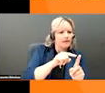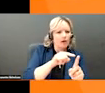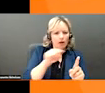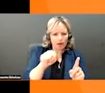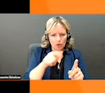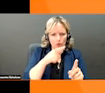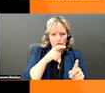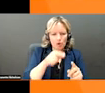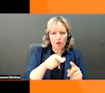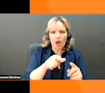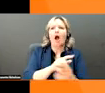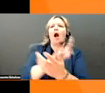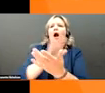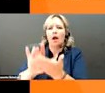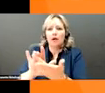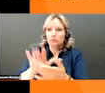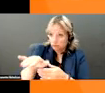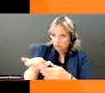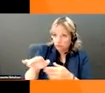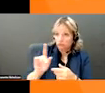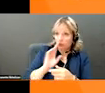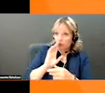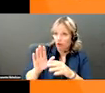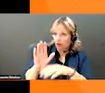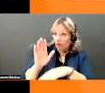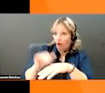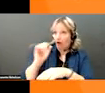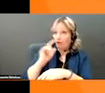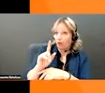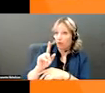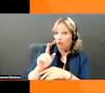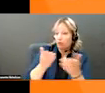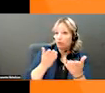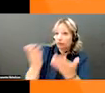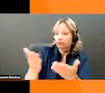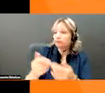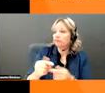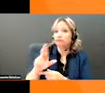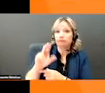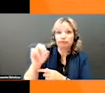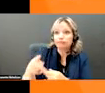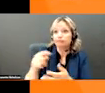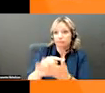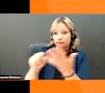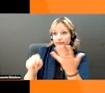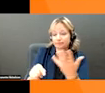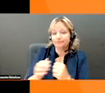So that's my presentation, and I really just want to thank everyone for